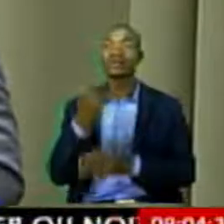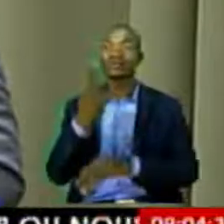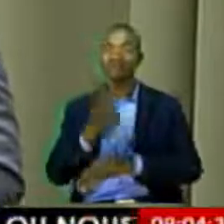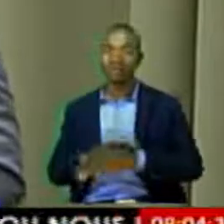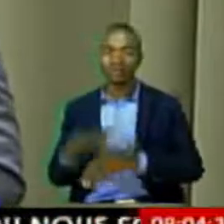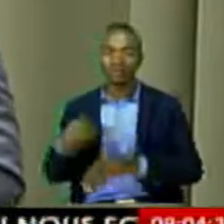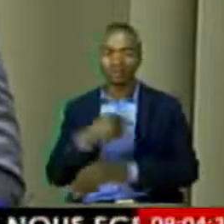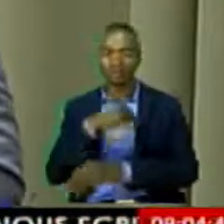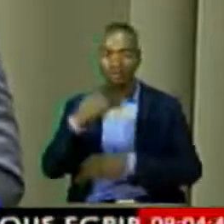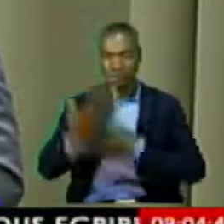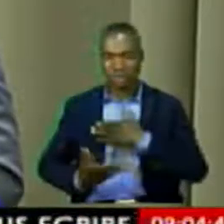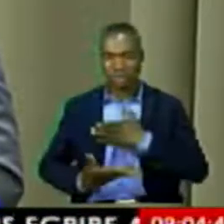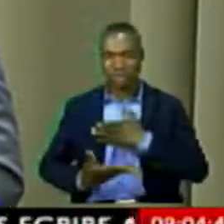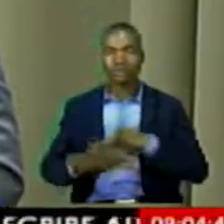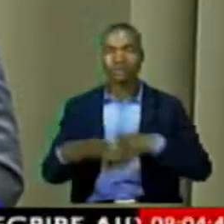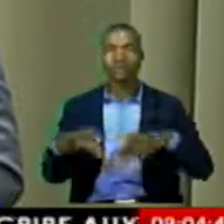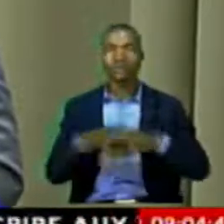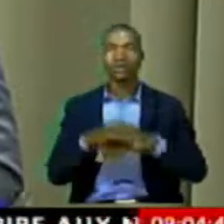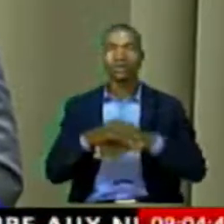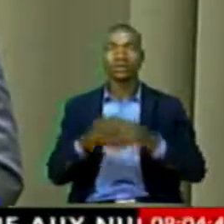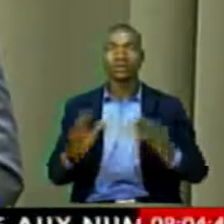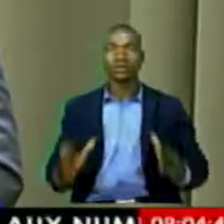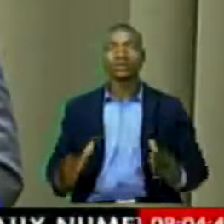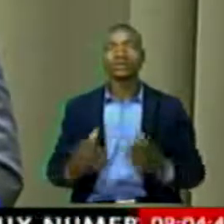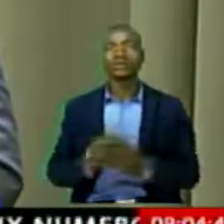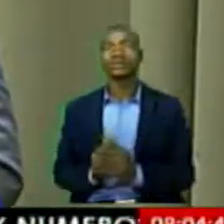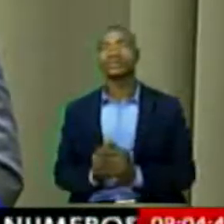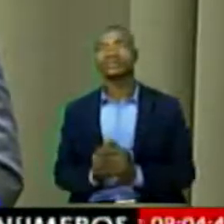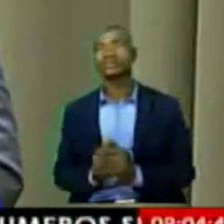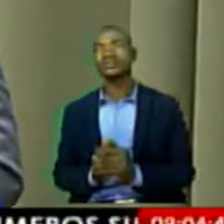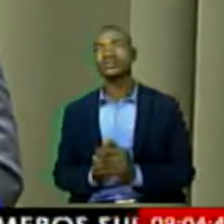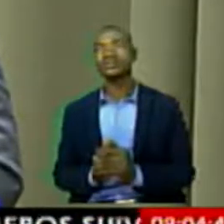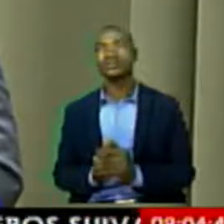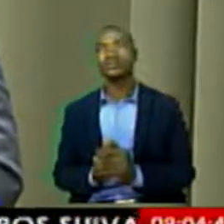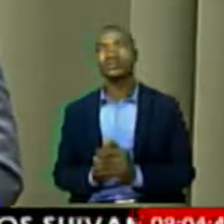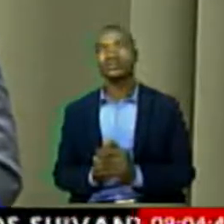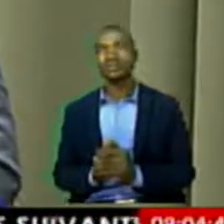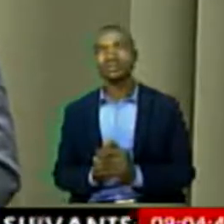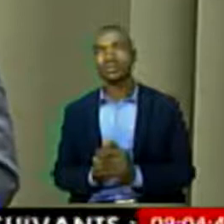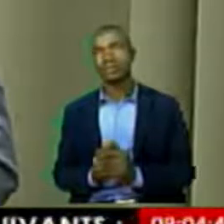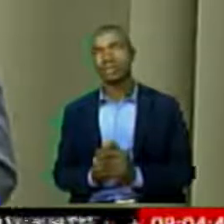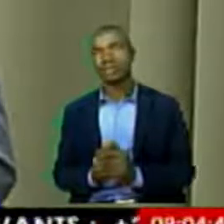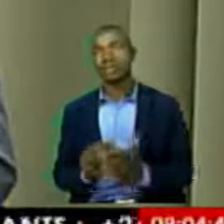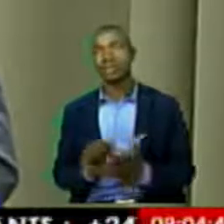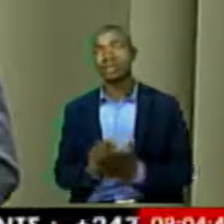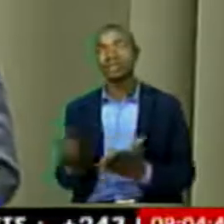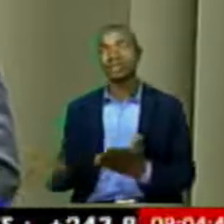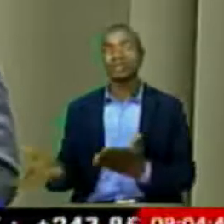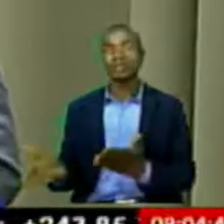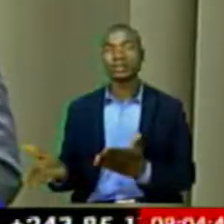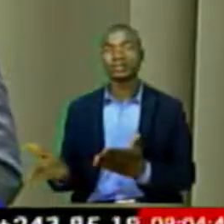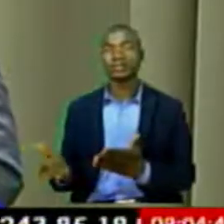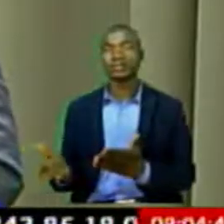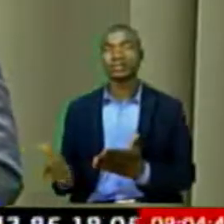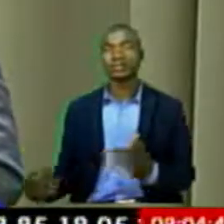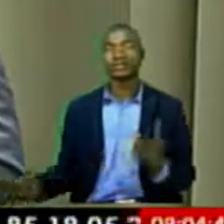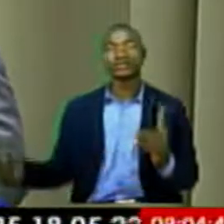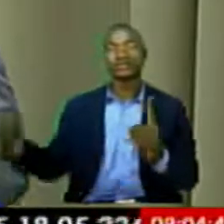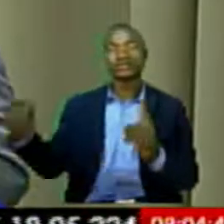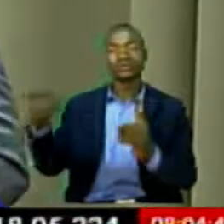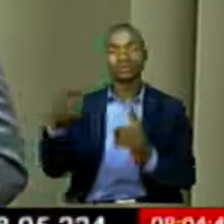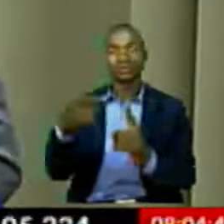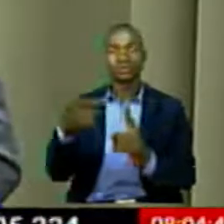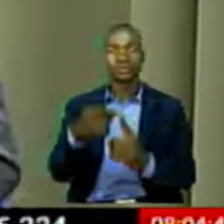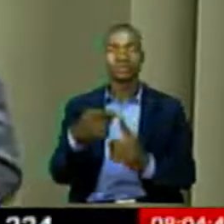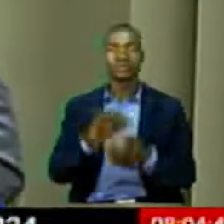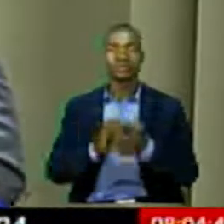12h. And we receive those who are getting married around 12. Et cela jusqu'à nouvel ordre. And that up to donc,